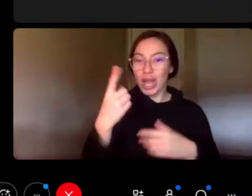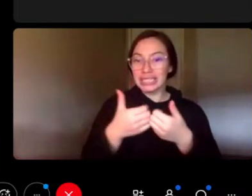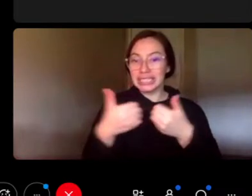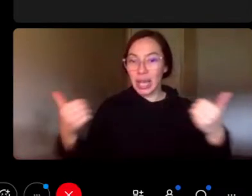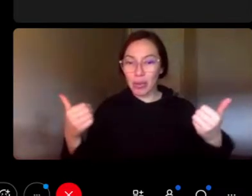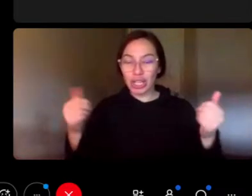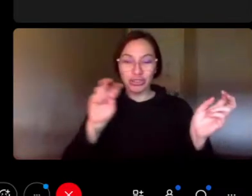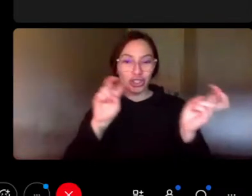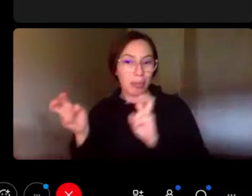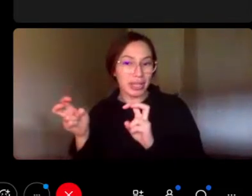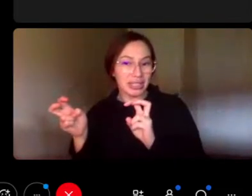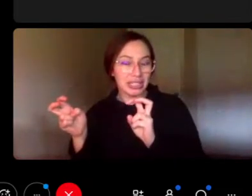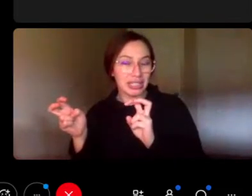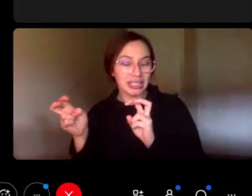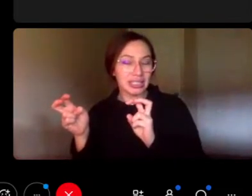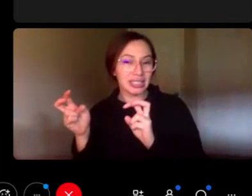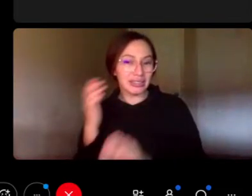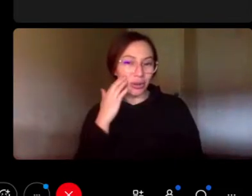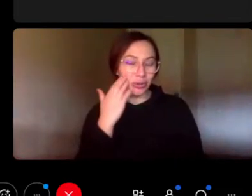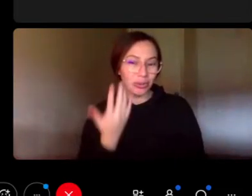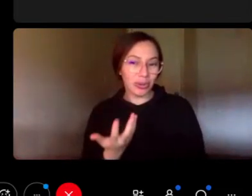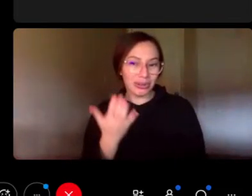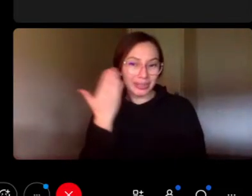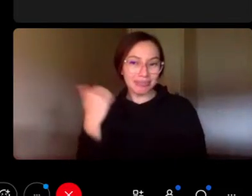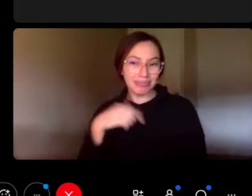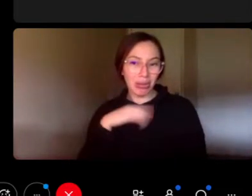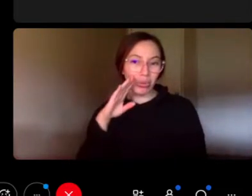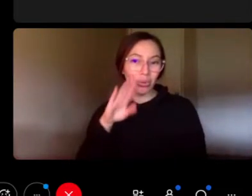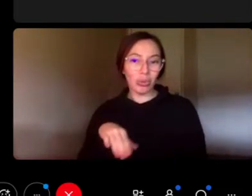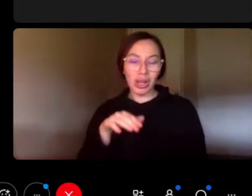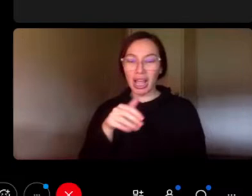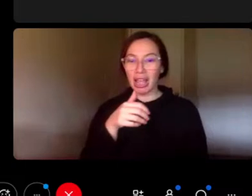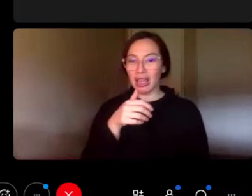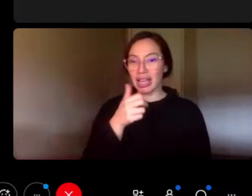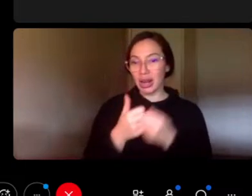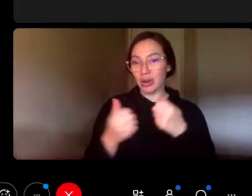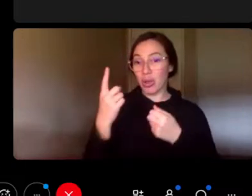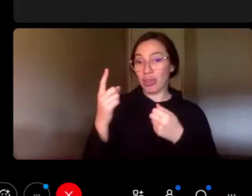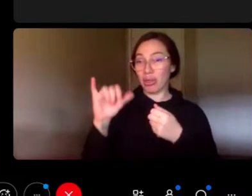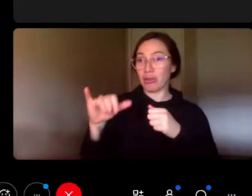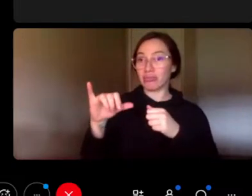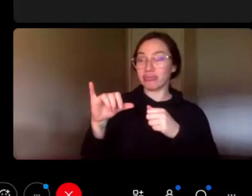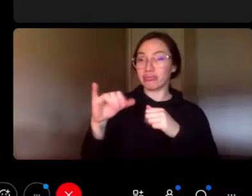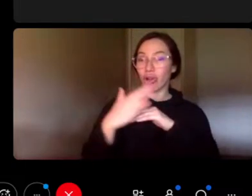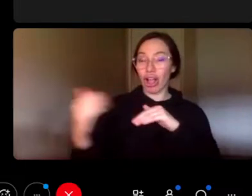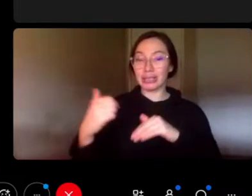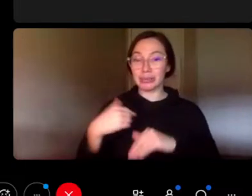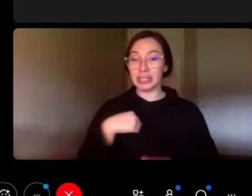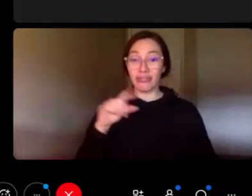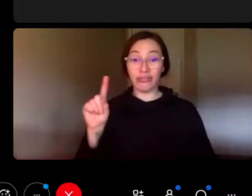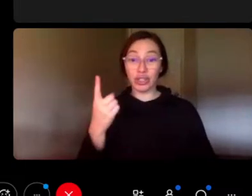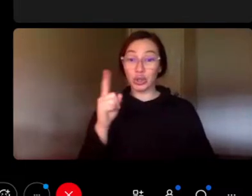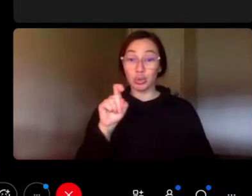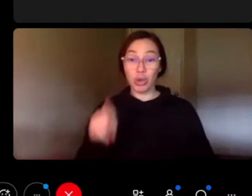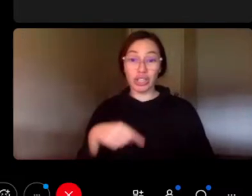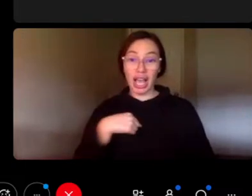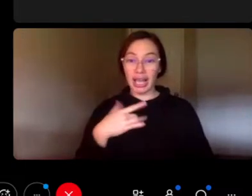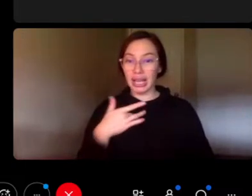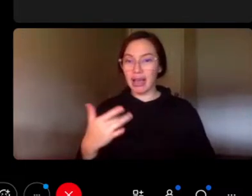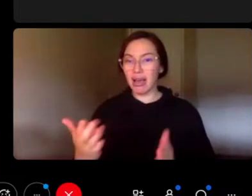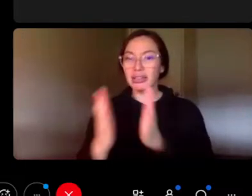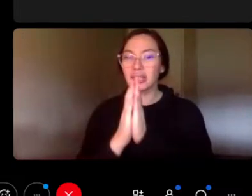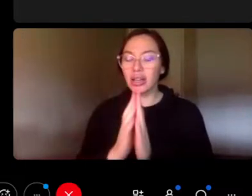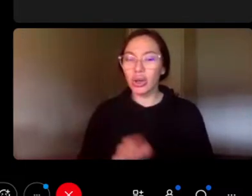topic, you know, because I know that when anybody calls me, one of the first questions I do ask them